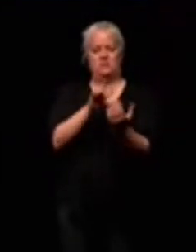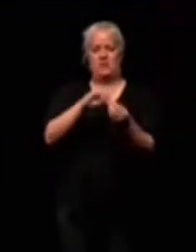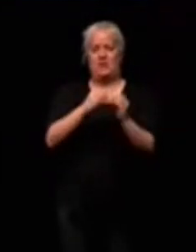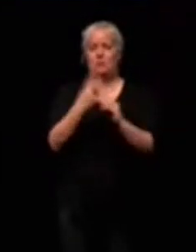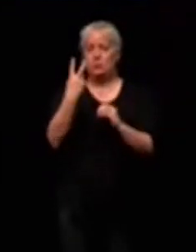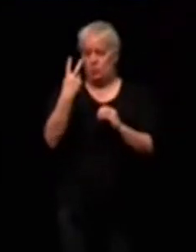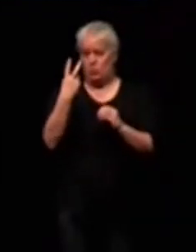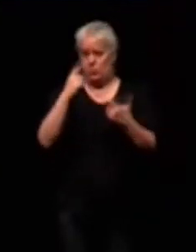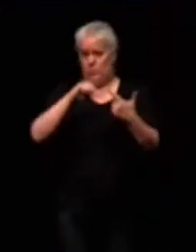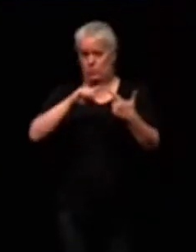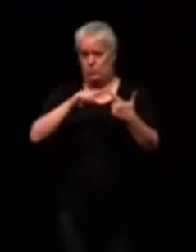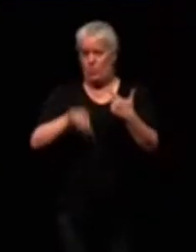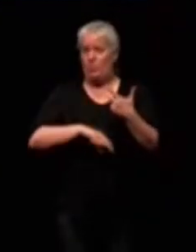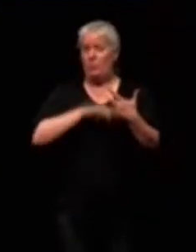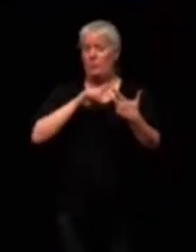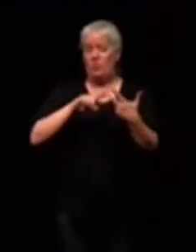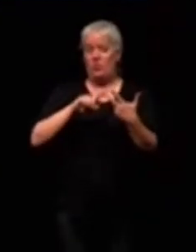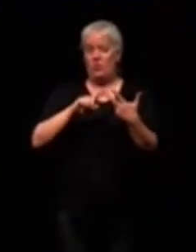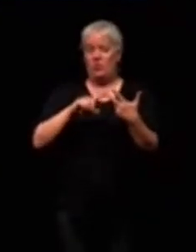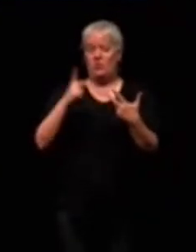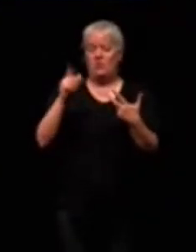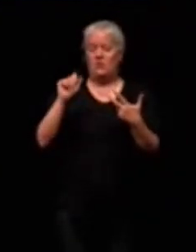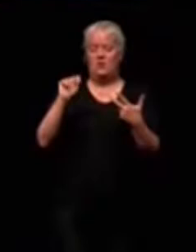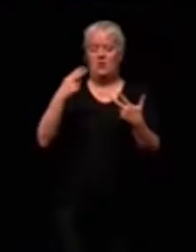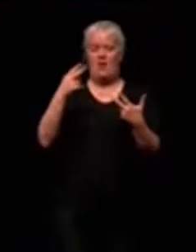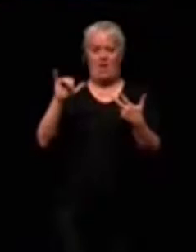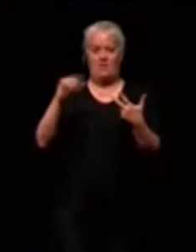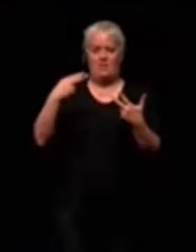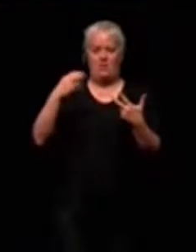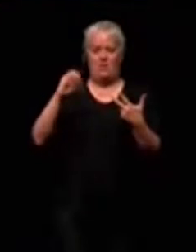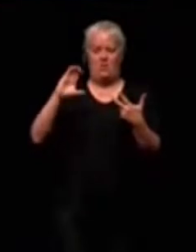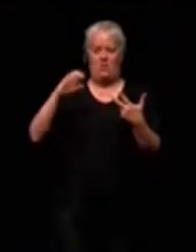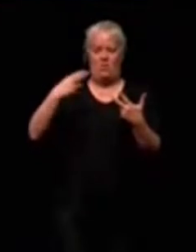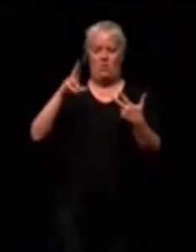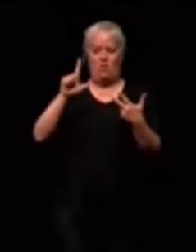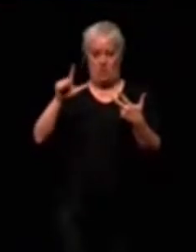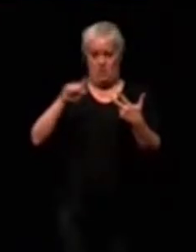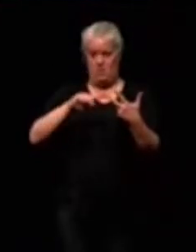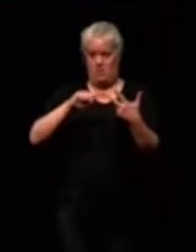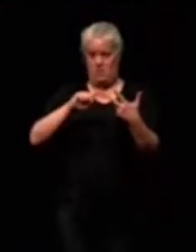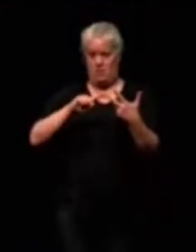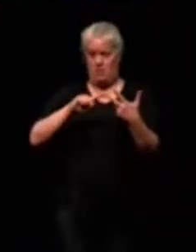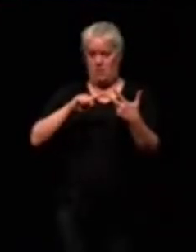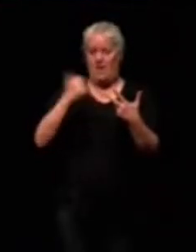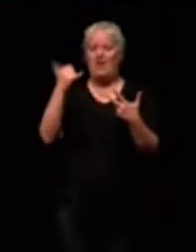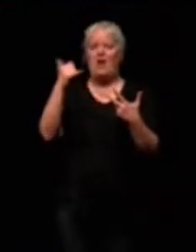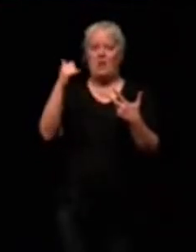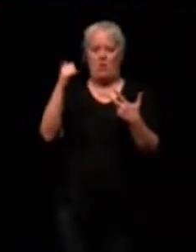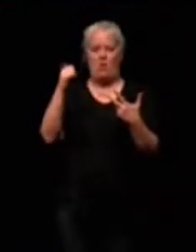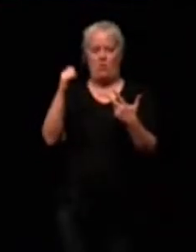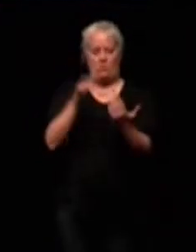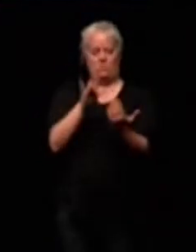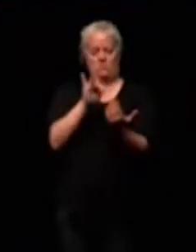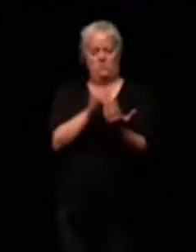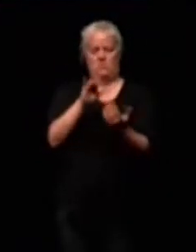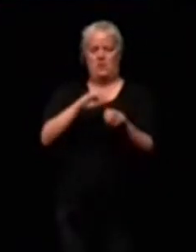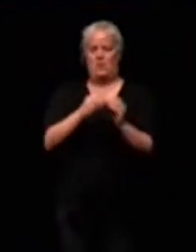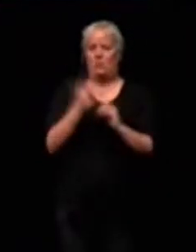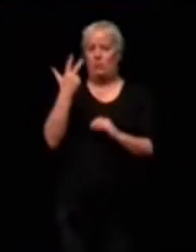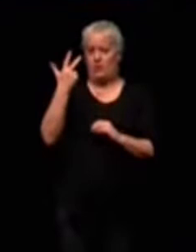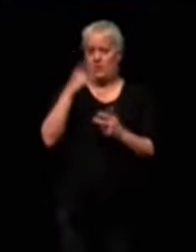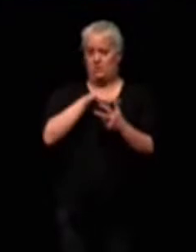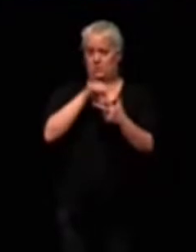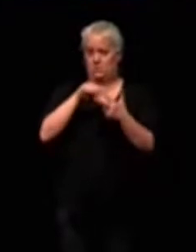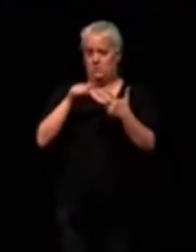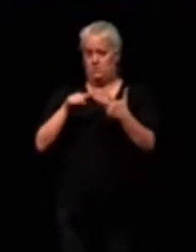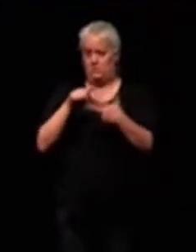2. Third was Kathy Hochul. She will be represented by the yellow button, number 3. So